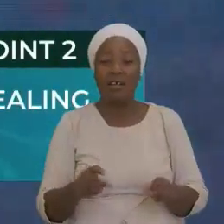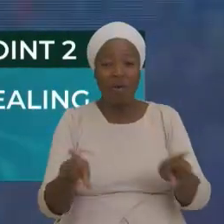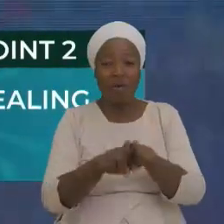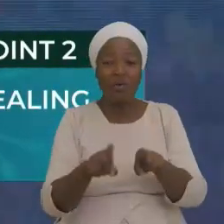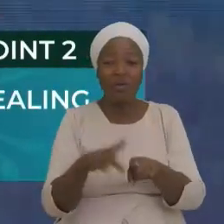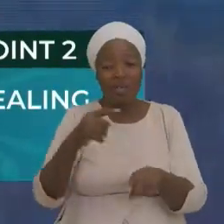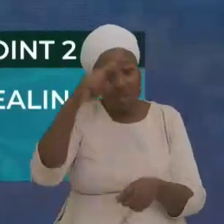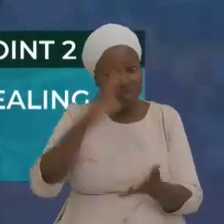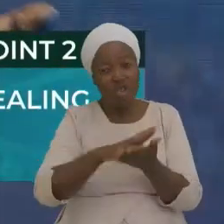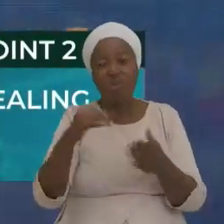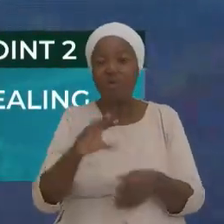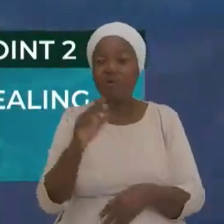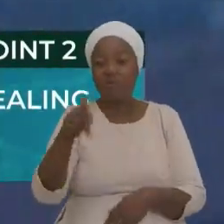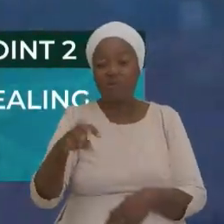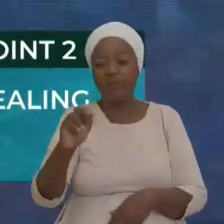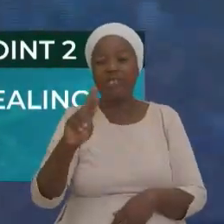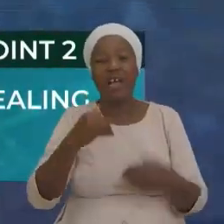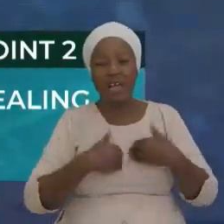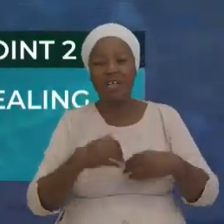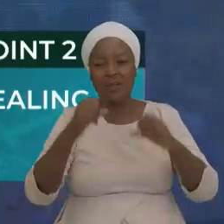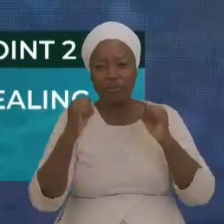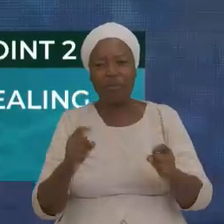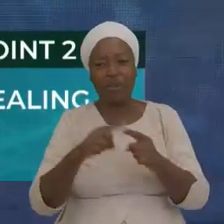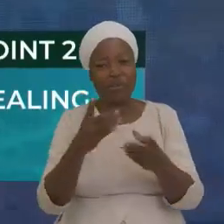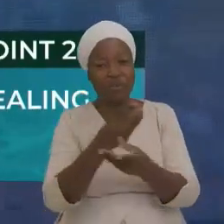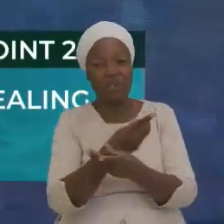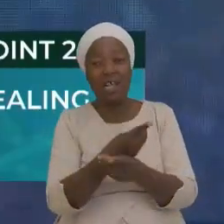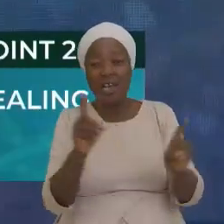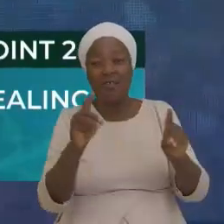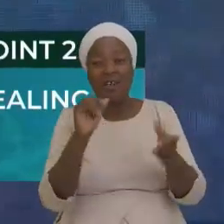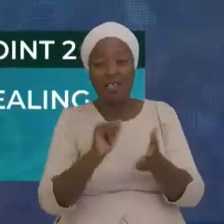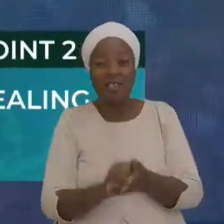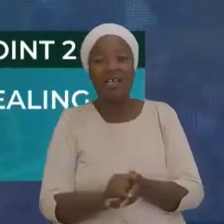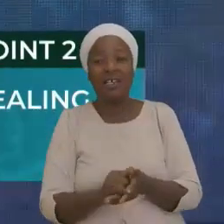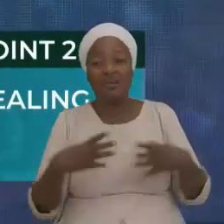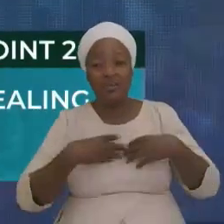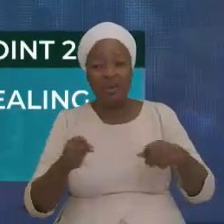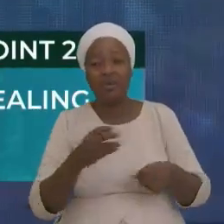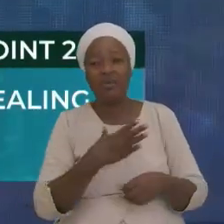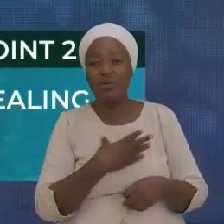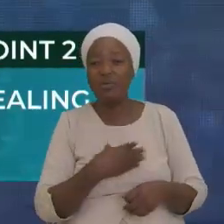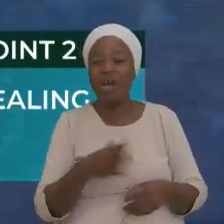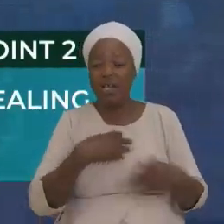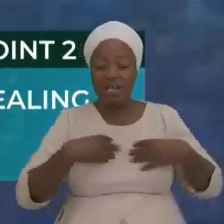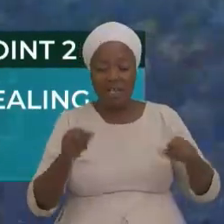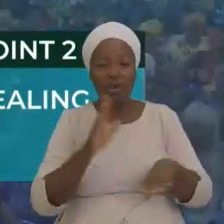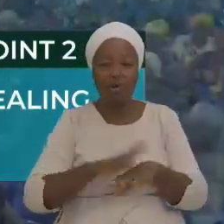of Peter has power to deliver that miracle and that healing on your life right there.